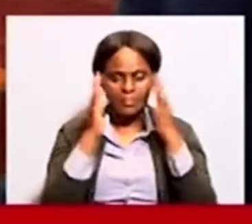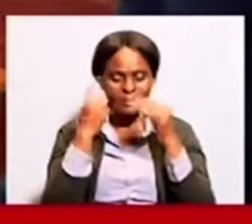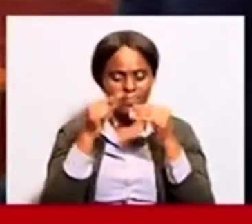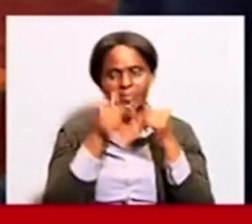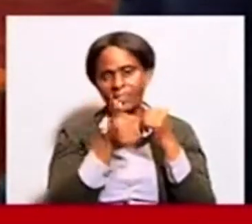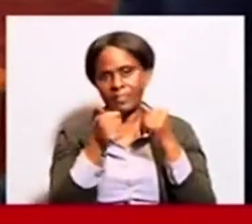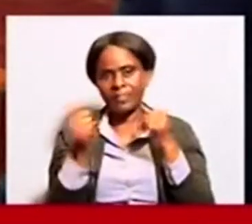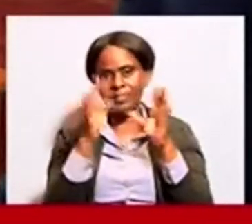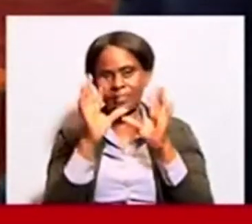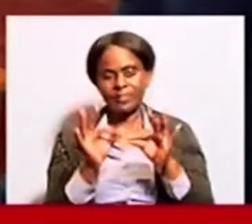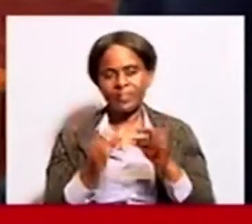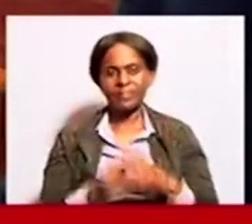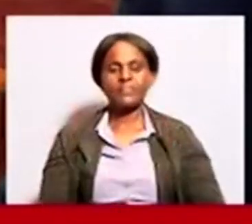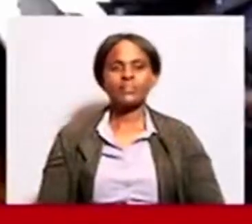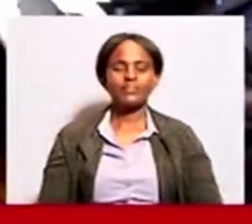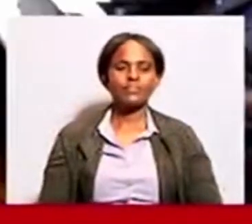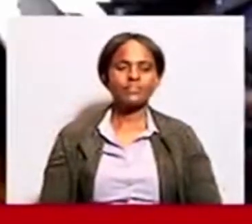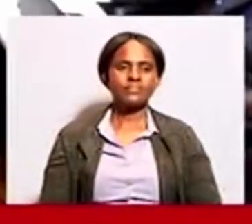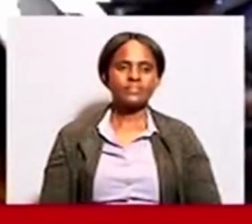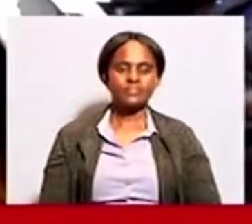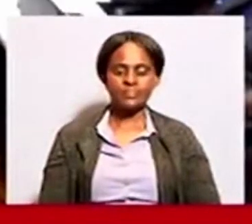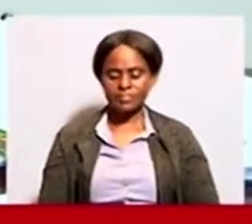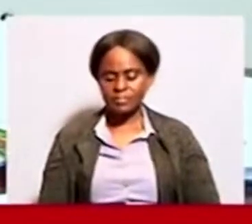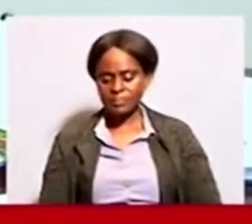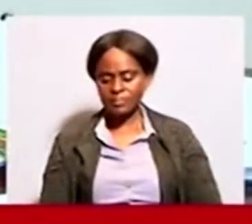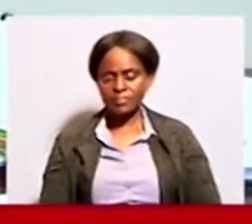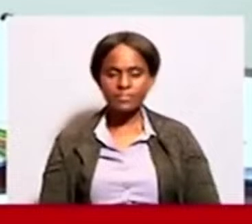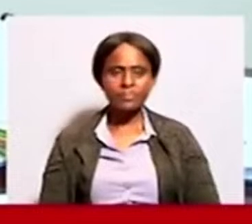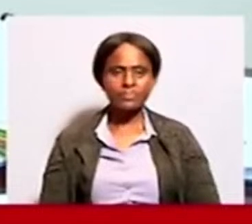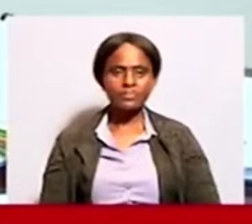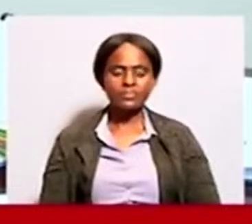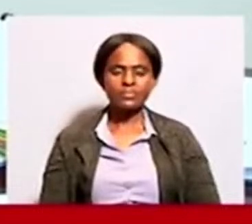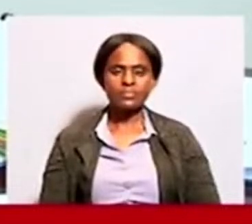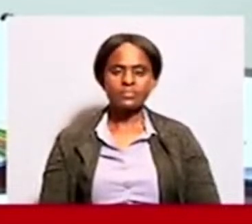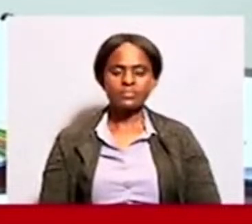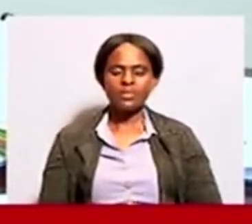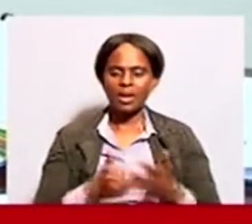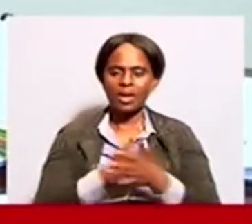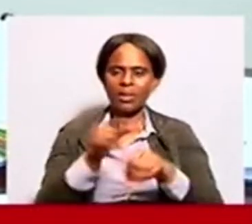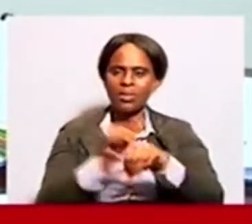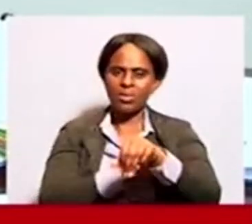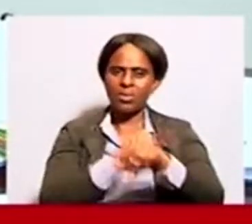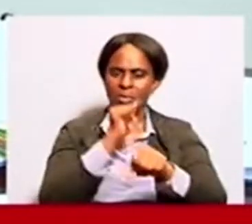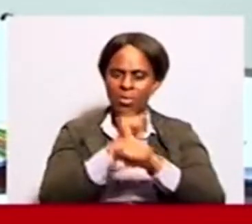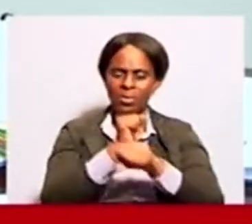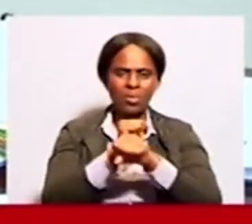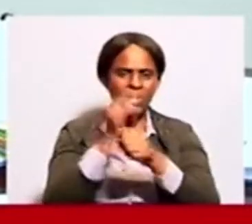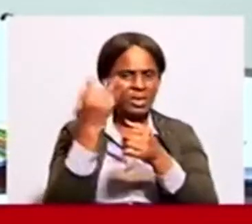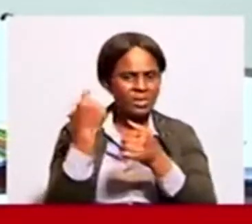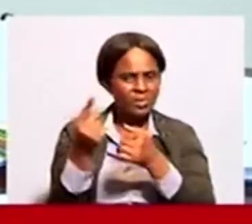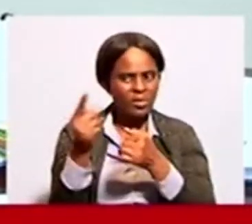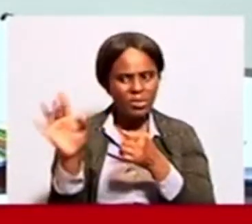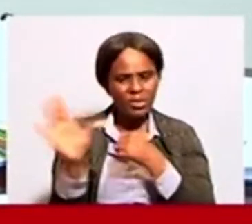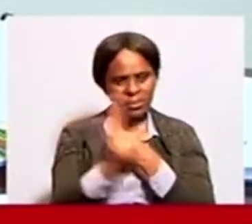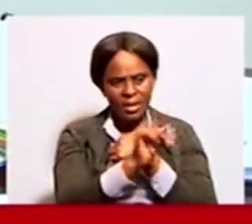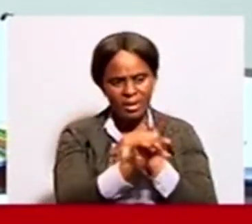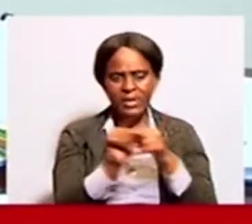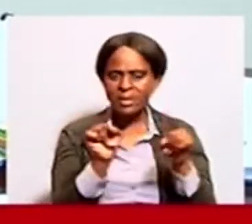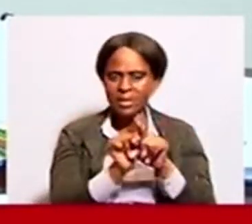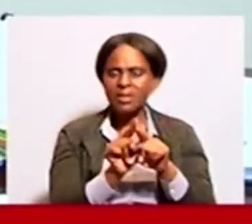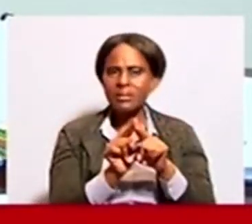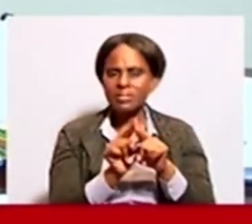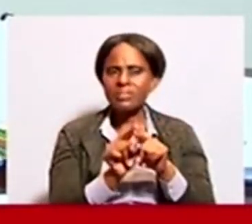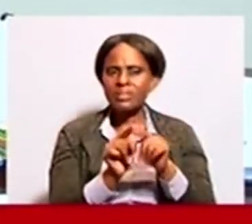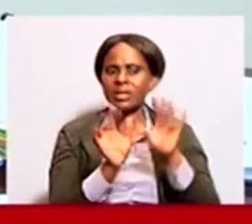accountly. So for how long, Thank you very just much. before my colleague comes in, for how long have you been waiting for him to return to site, and you have been leaving wait?